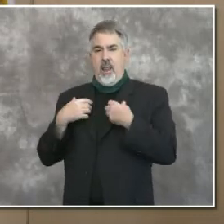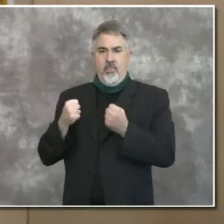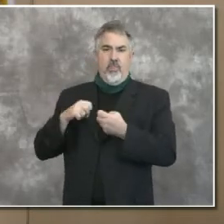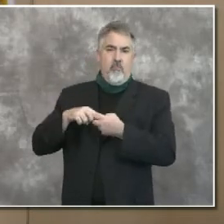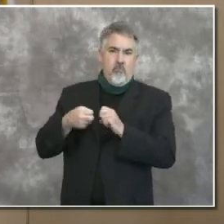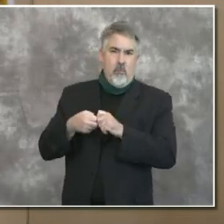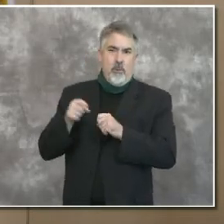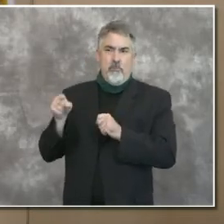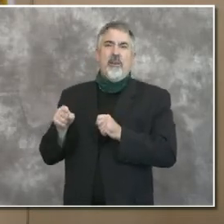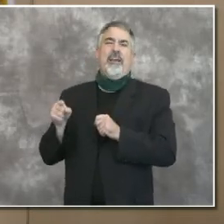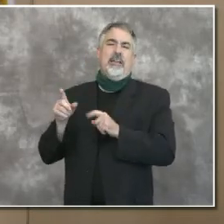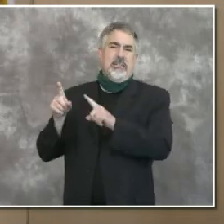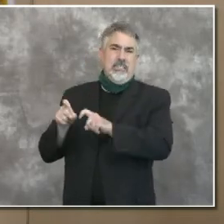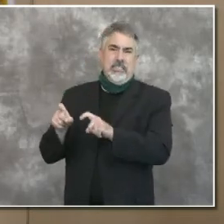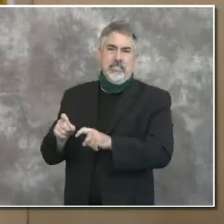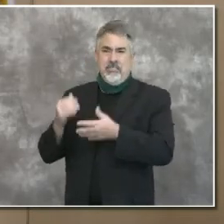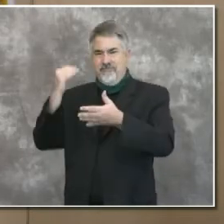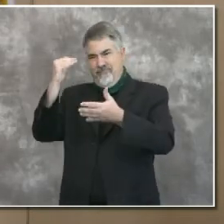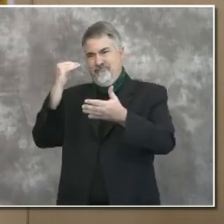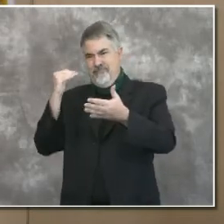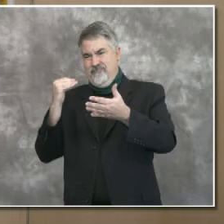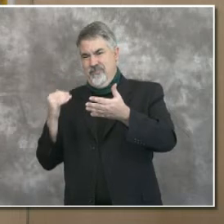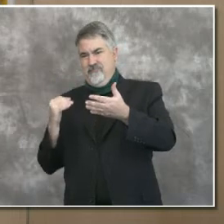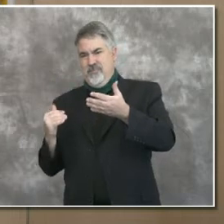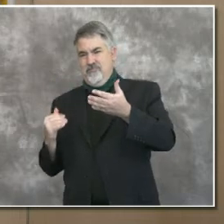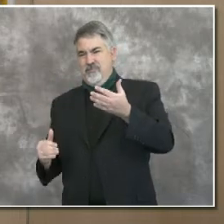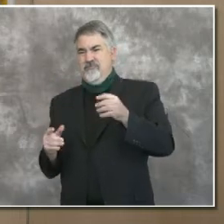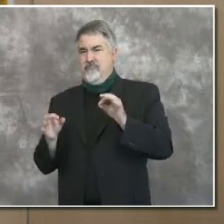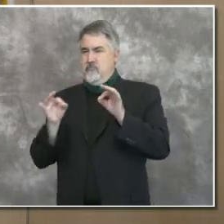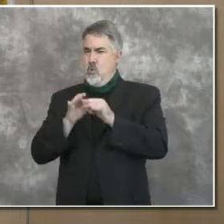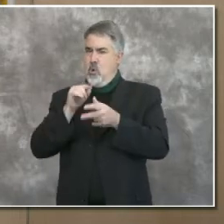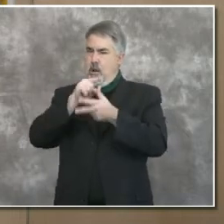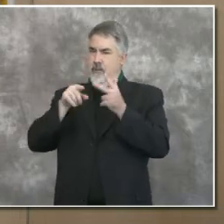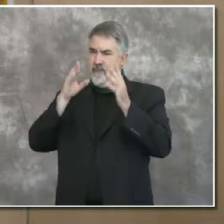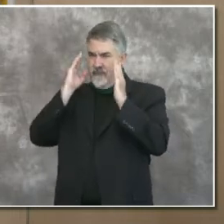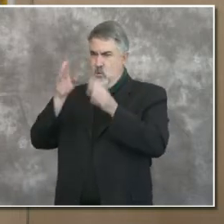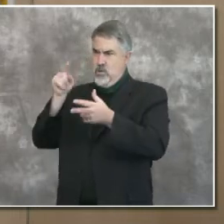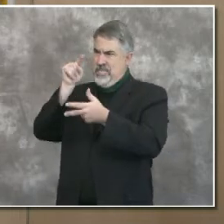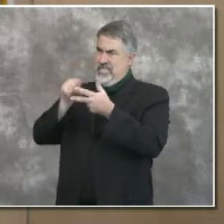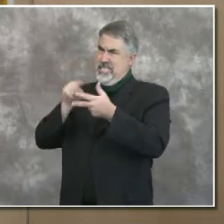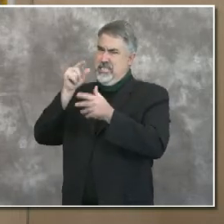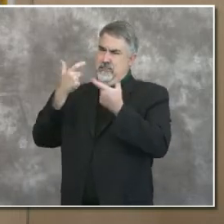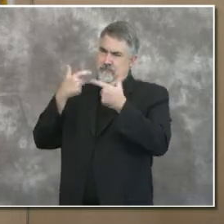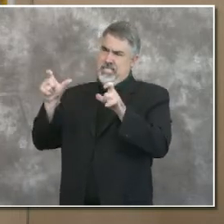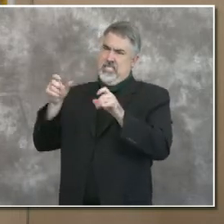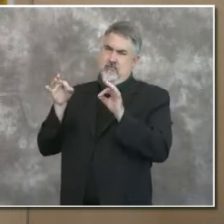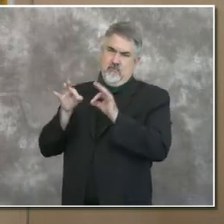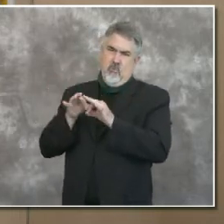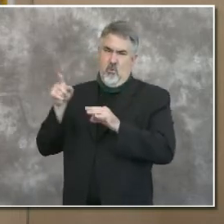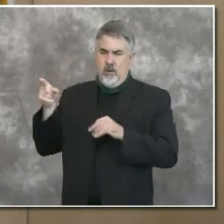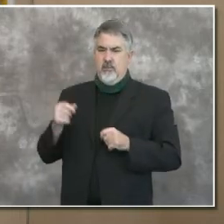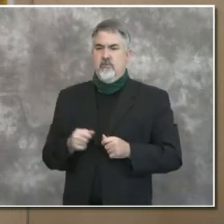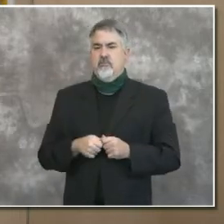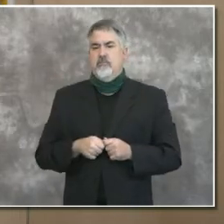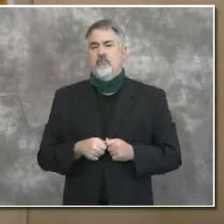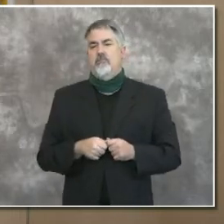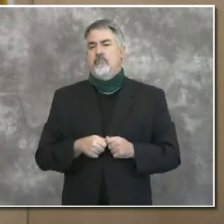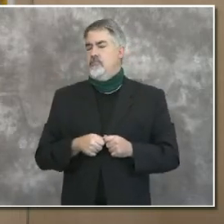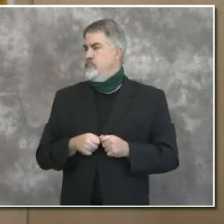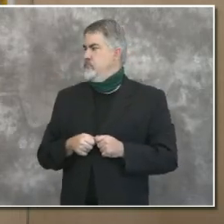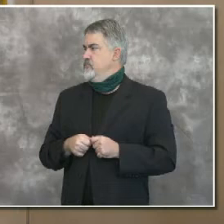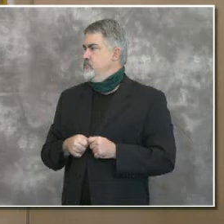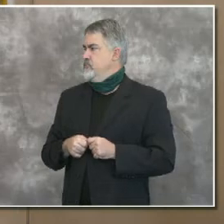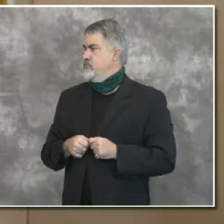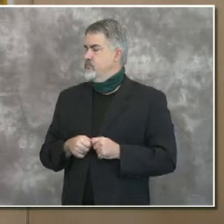looking at those three categories alone, that would be a large number of individuals being tested. So that's what